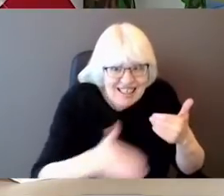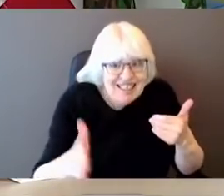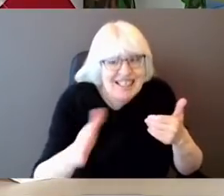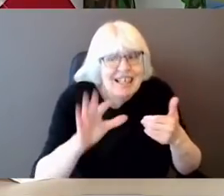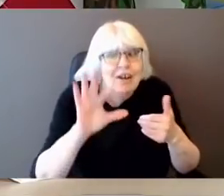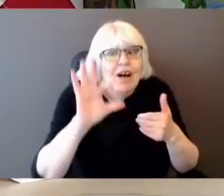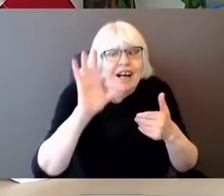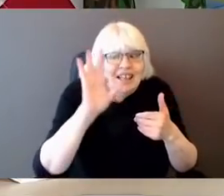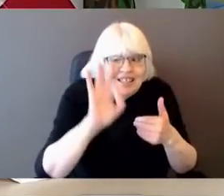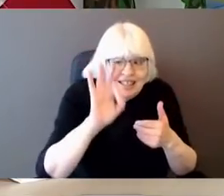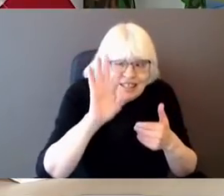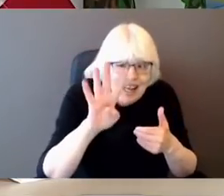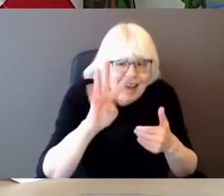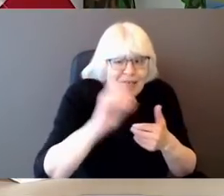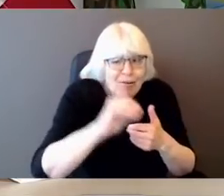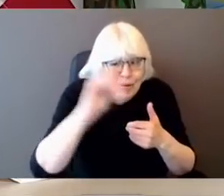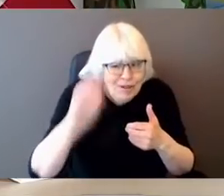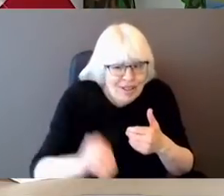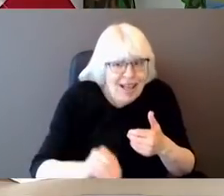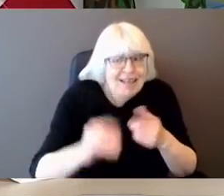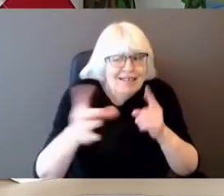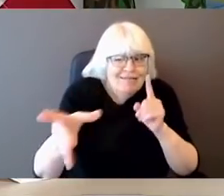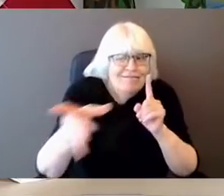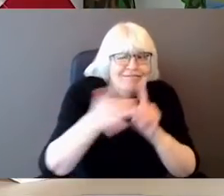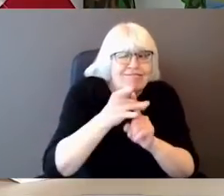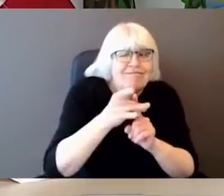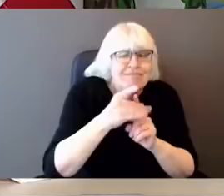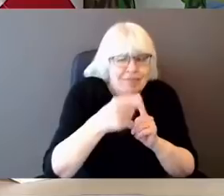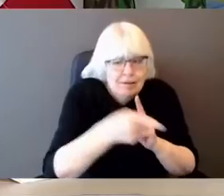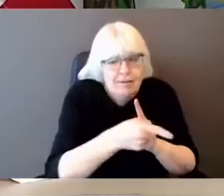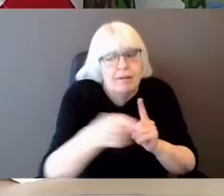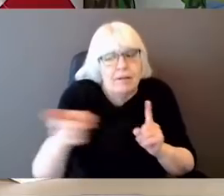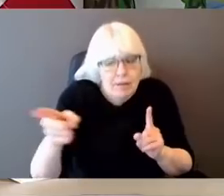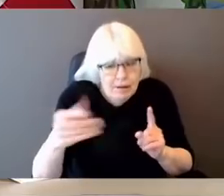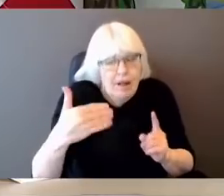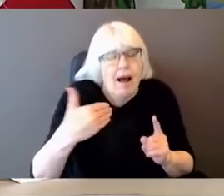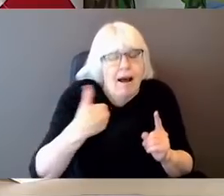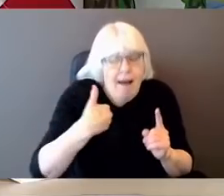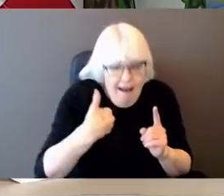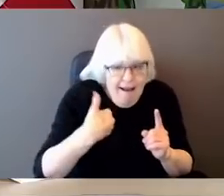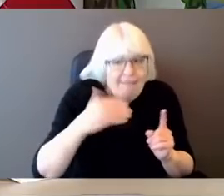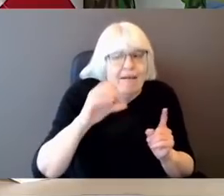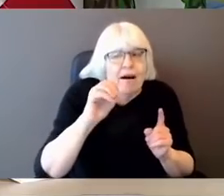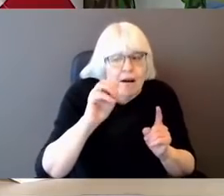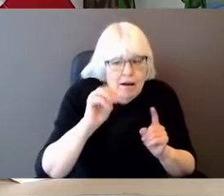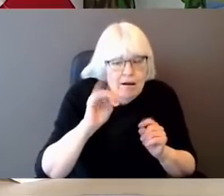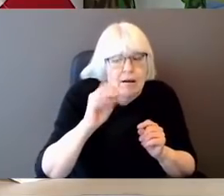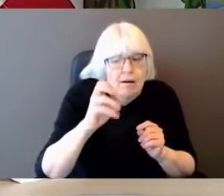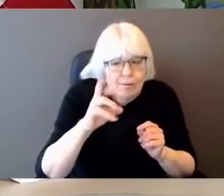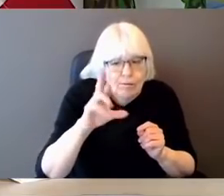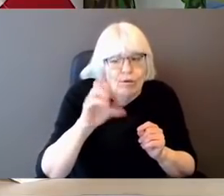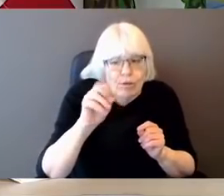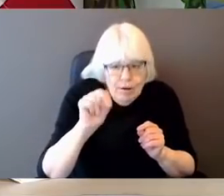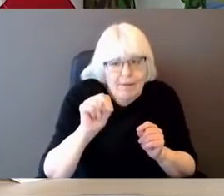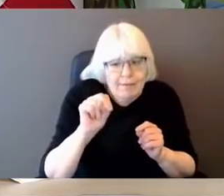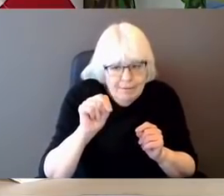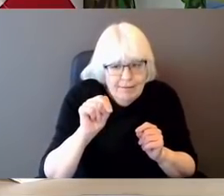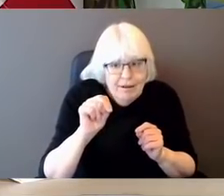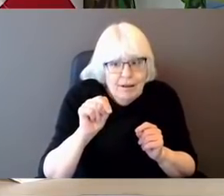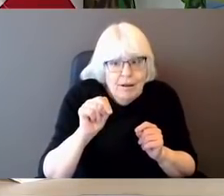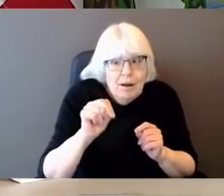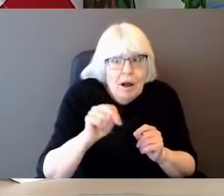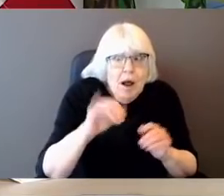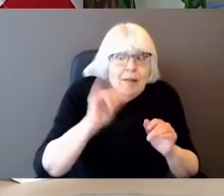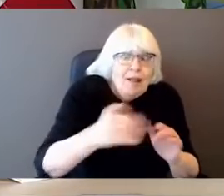that, if you were infected with a different variant, that risk of reinfection with Omicron exists. And so